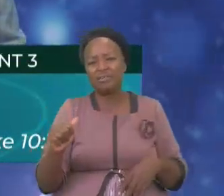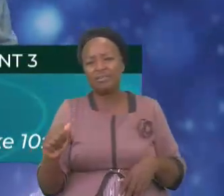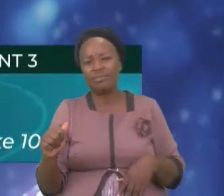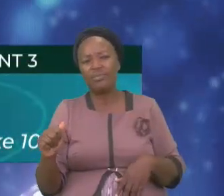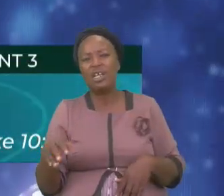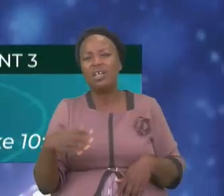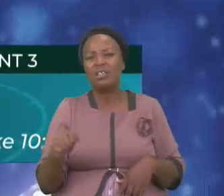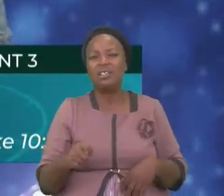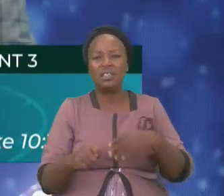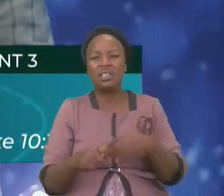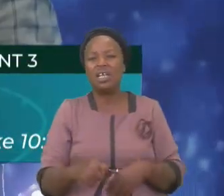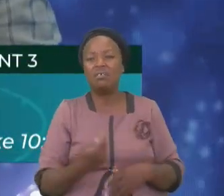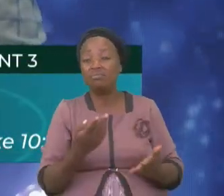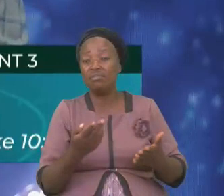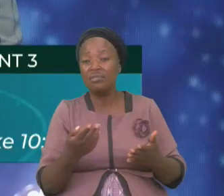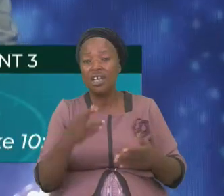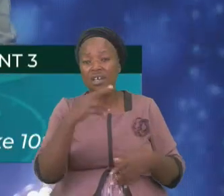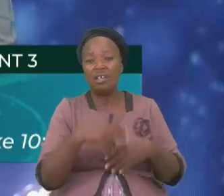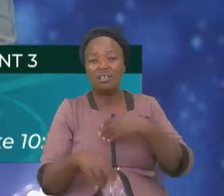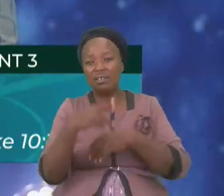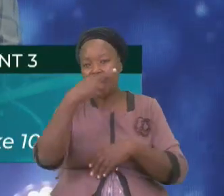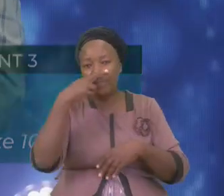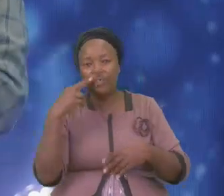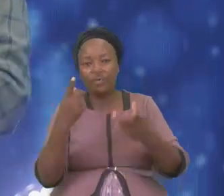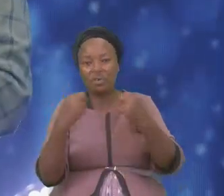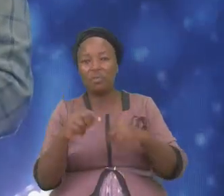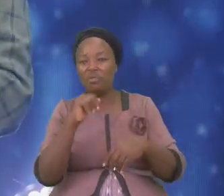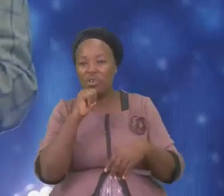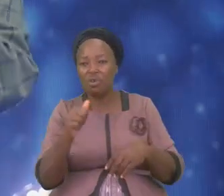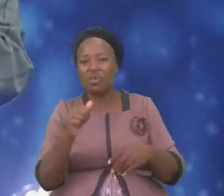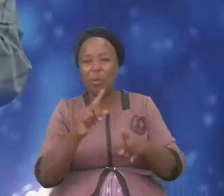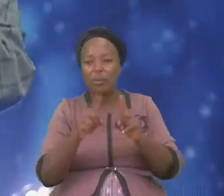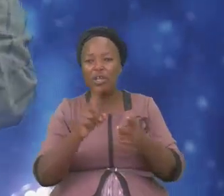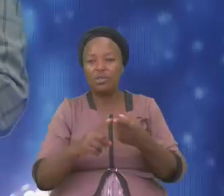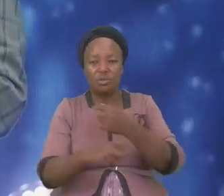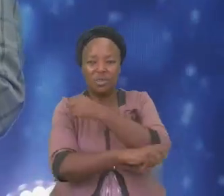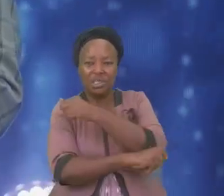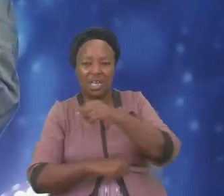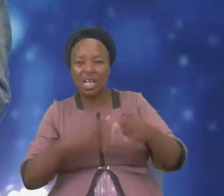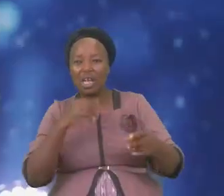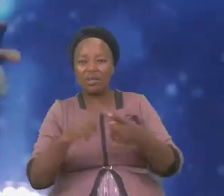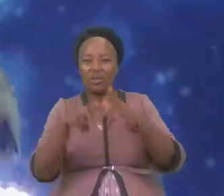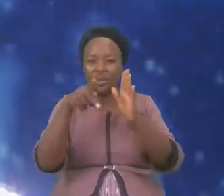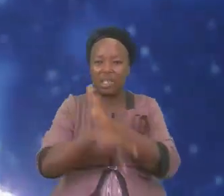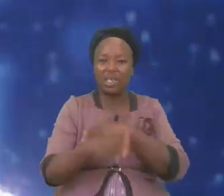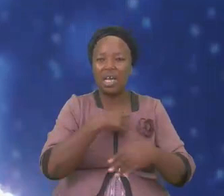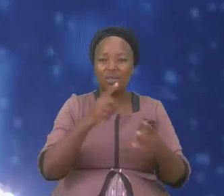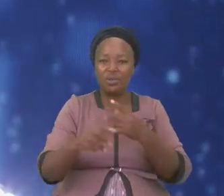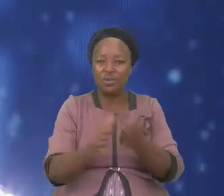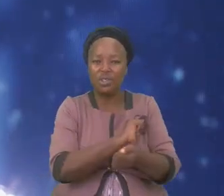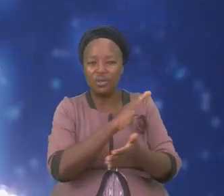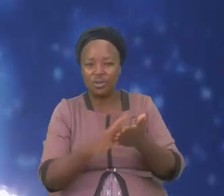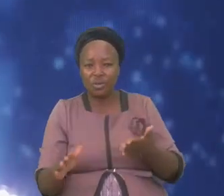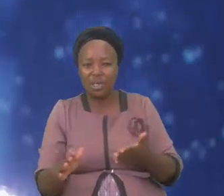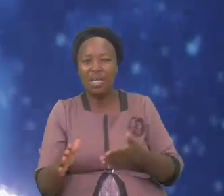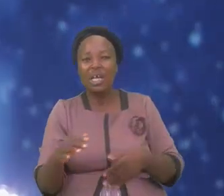steal and to kill and to destroy. I am come that they might have